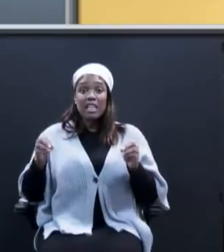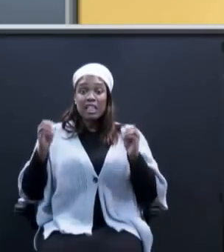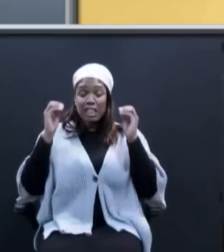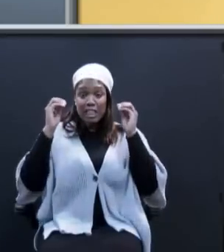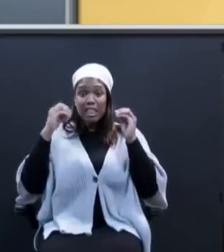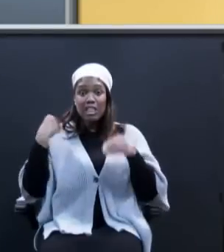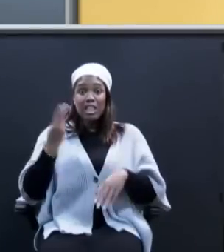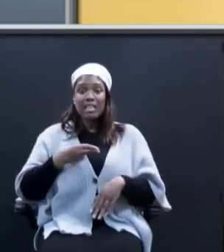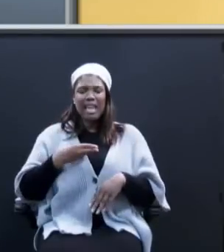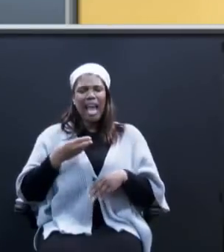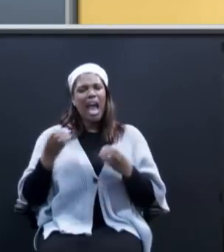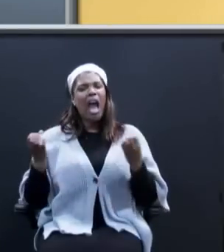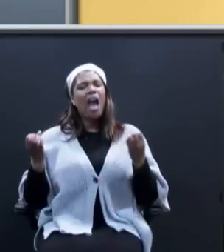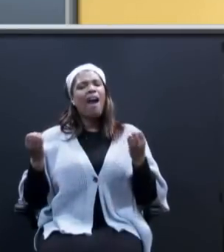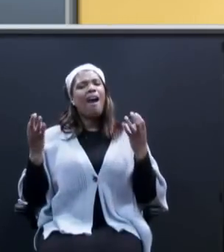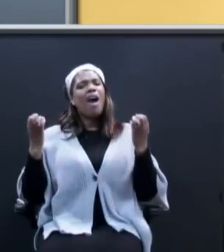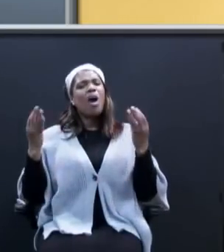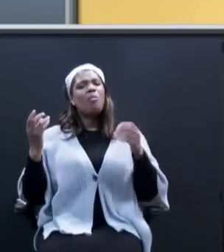God gave man.